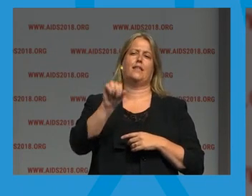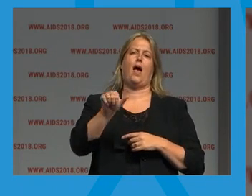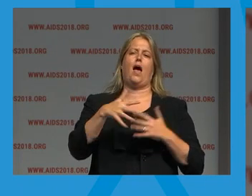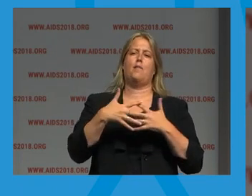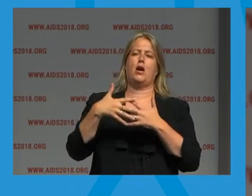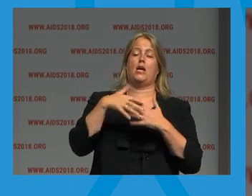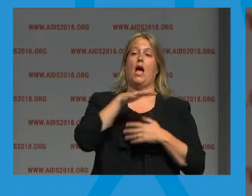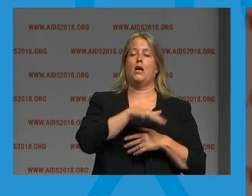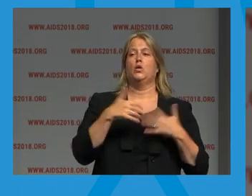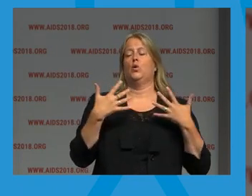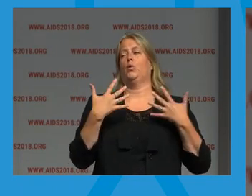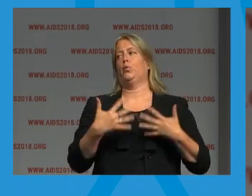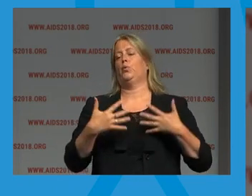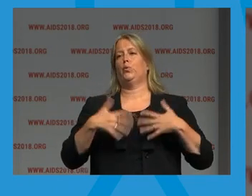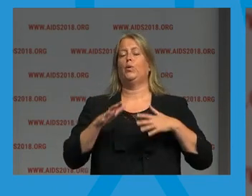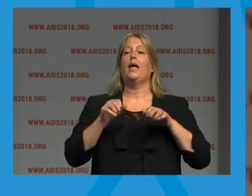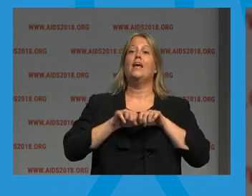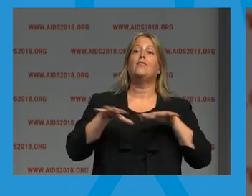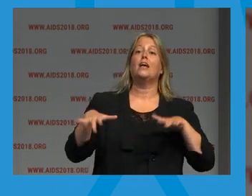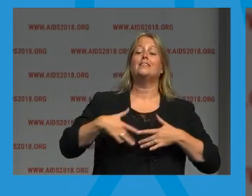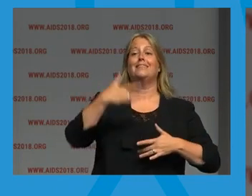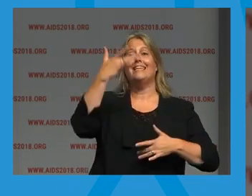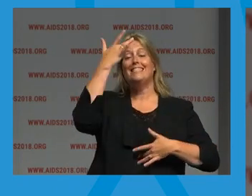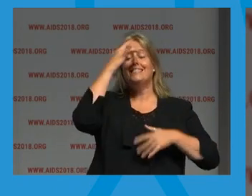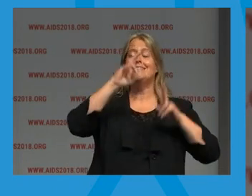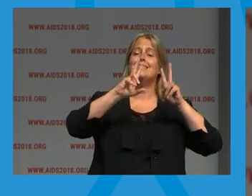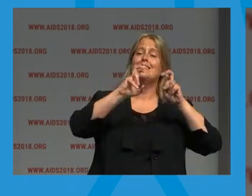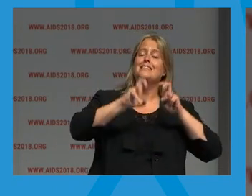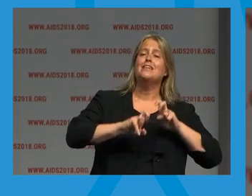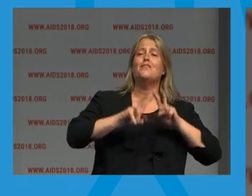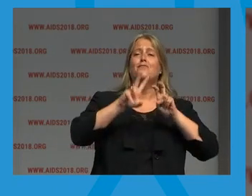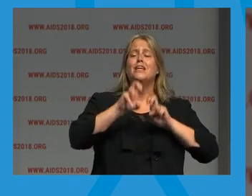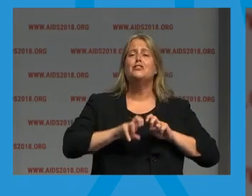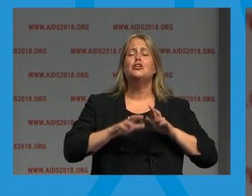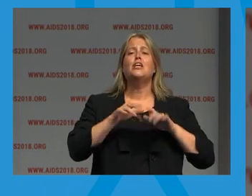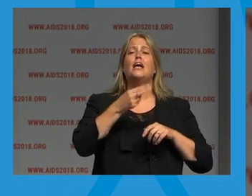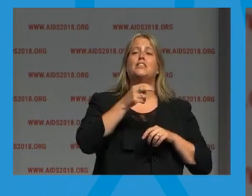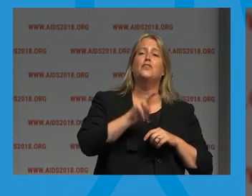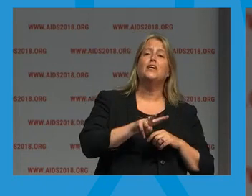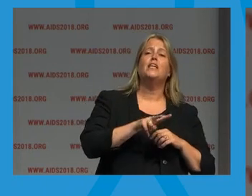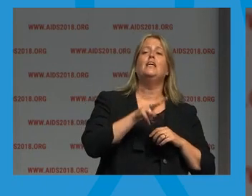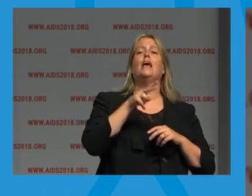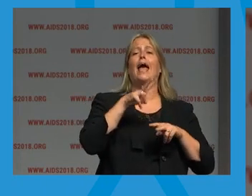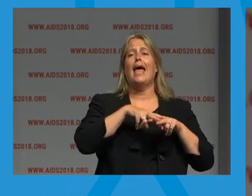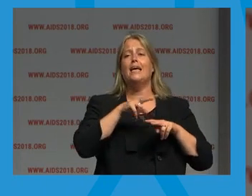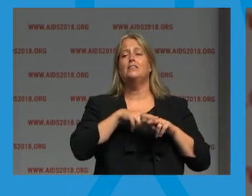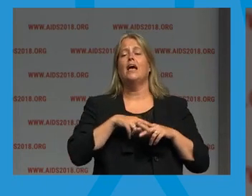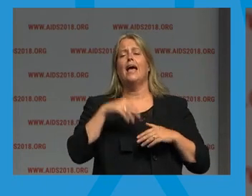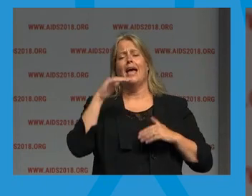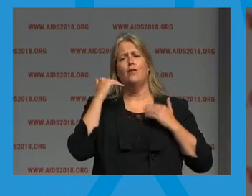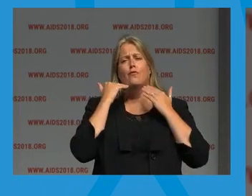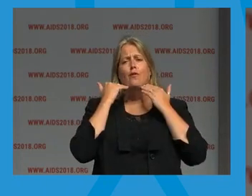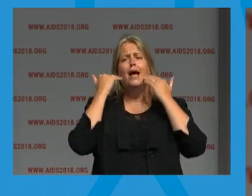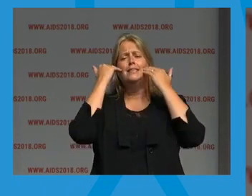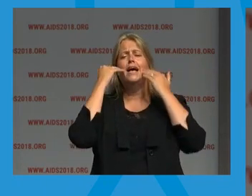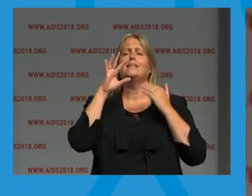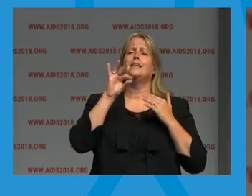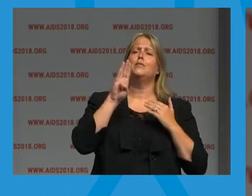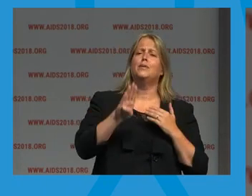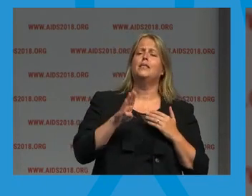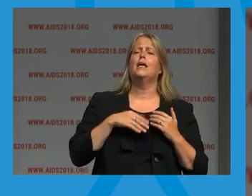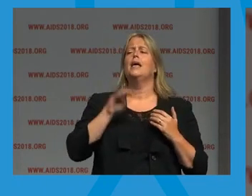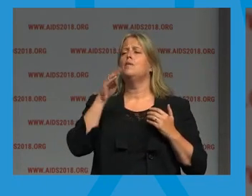extensive research program on infectious diseases such as HIV/AIDS, influenza, TB, Ebola, and